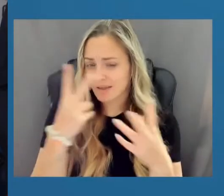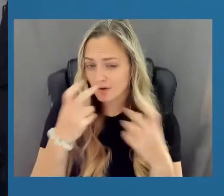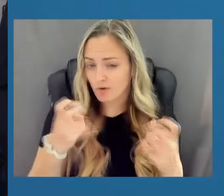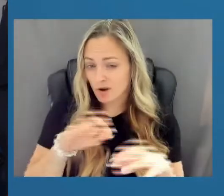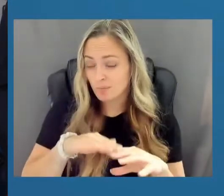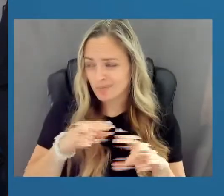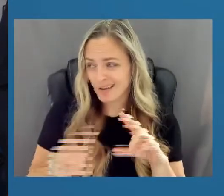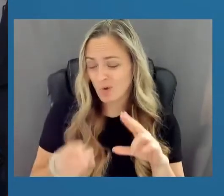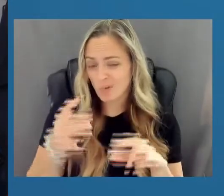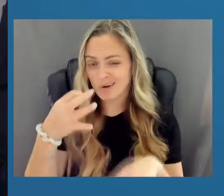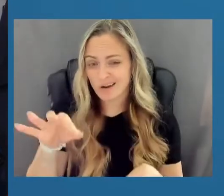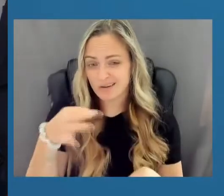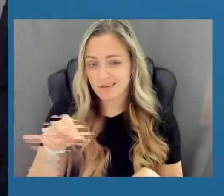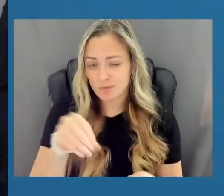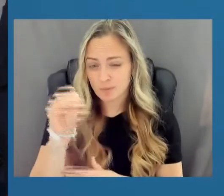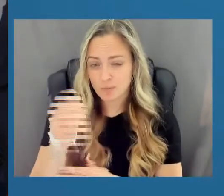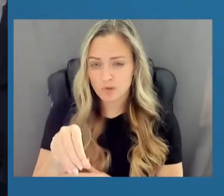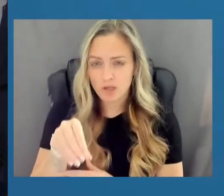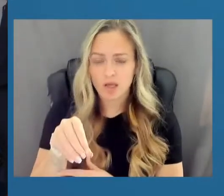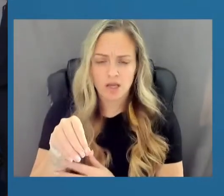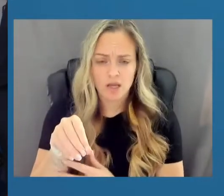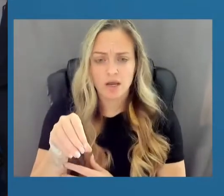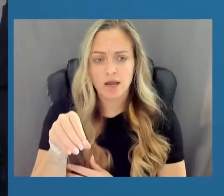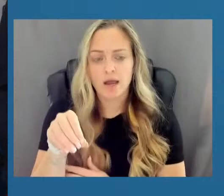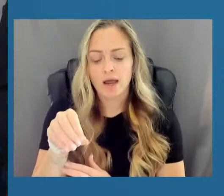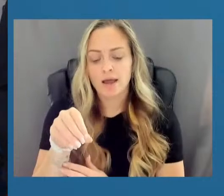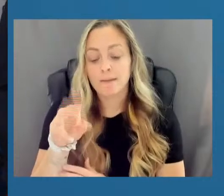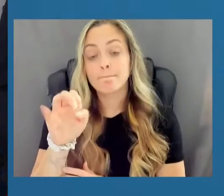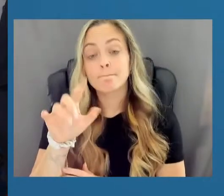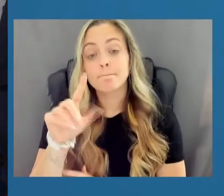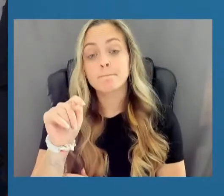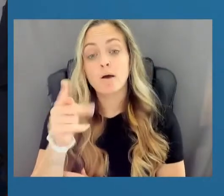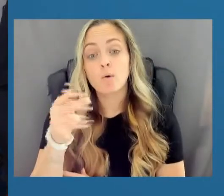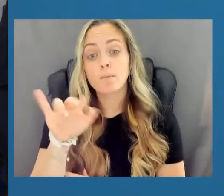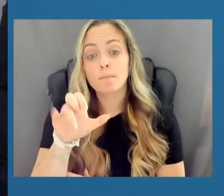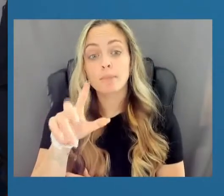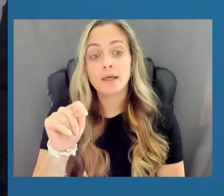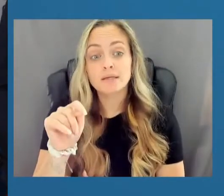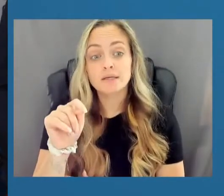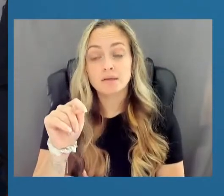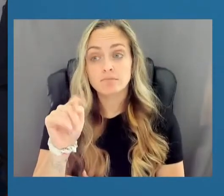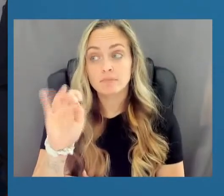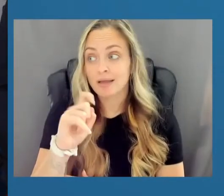19%. And just in the town of Mount Pleasant, where we are, index crime is down